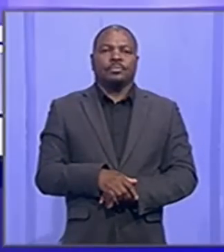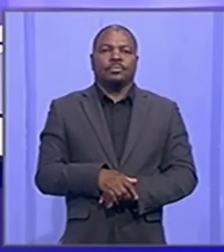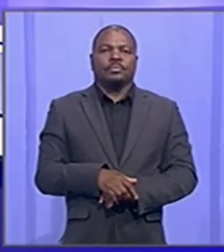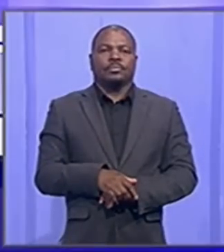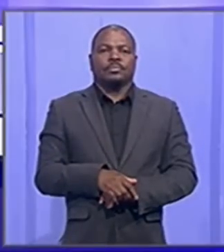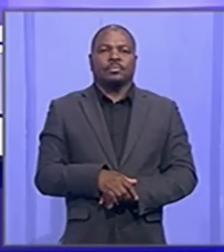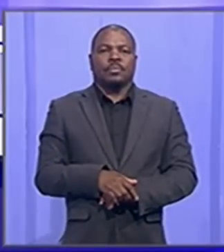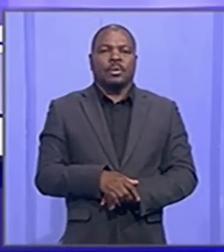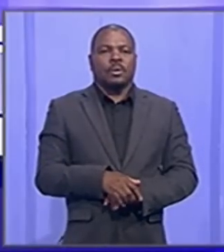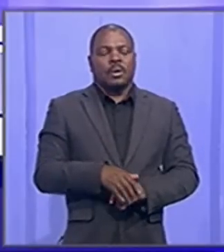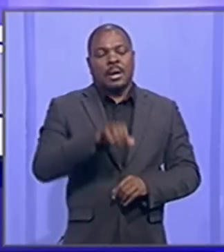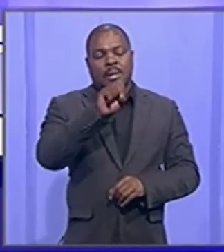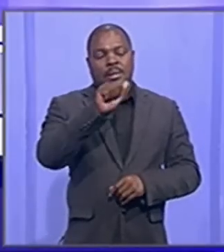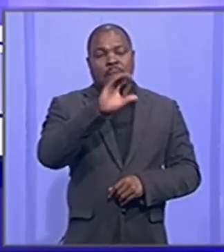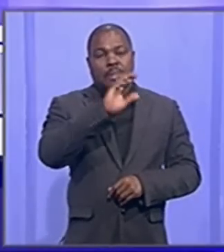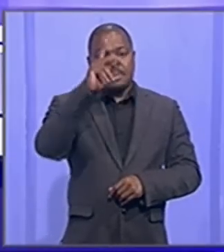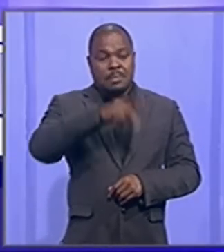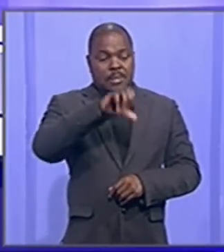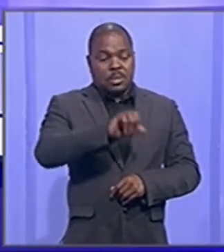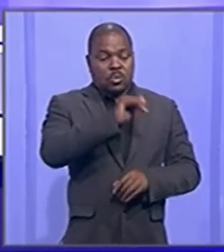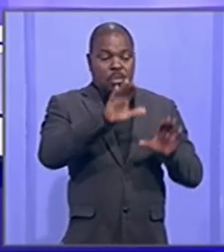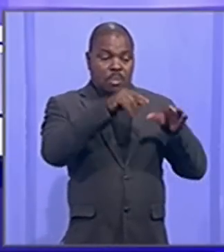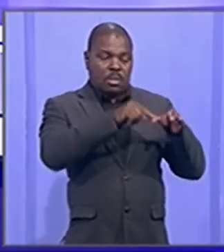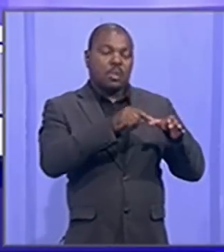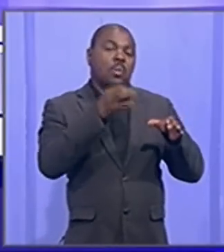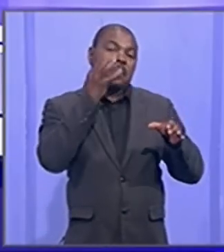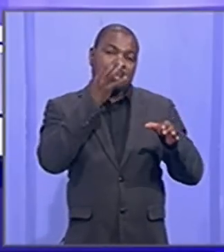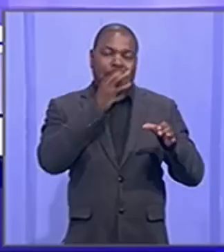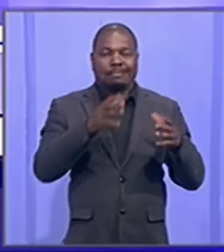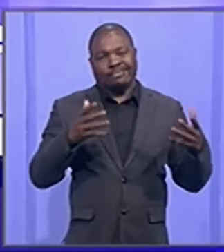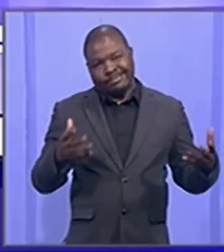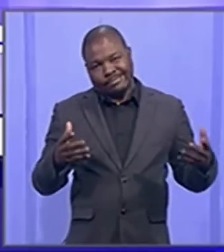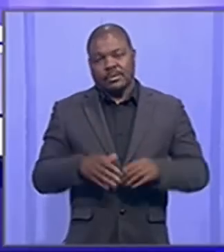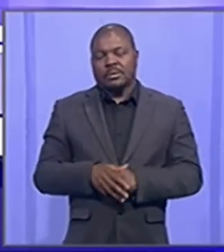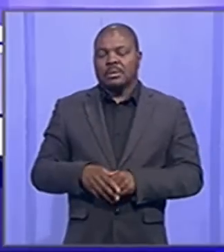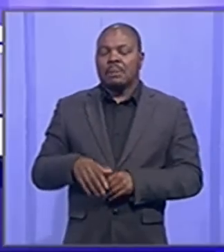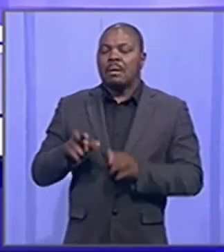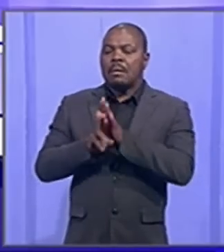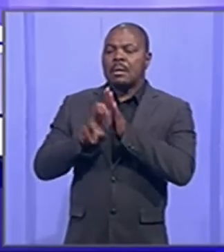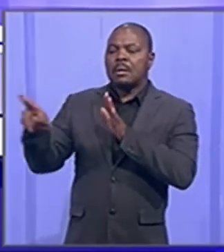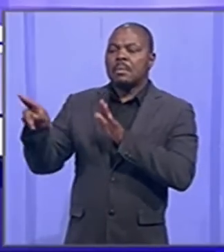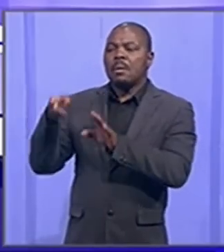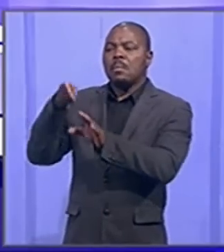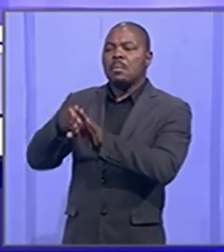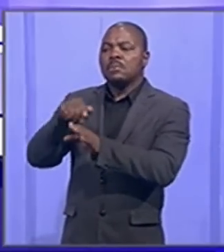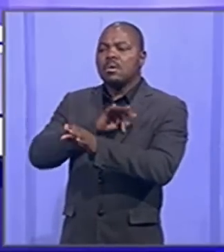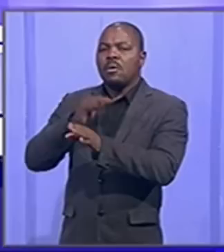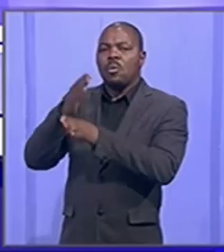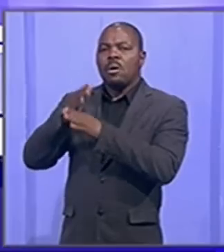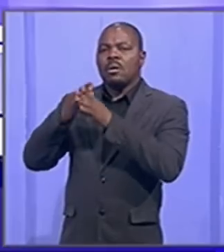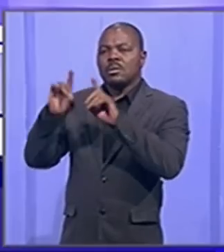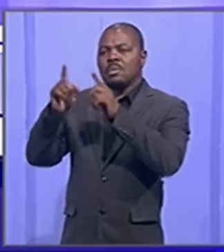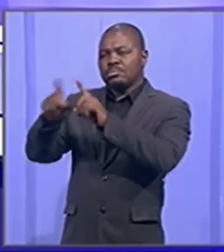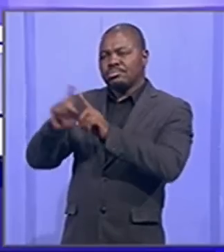Ge le mokgatlo wa makomonisi ka Afrika Borwa SSCP o lla ka kemedi yeo e fokagago ya bašomi mafapeng a ka moka